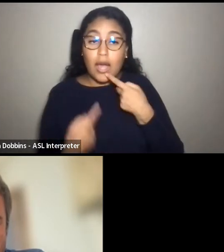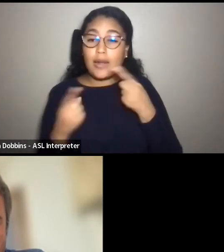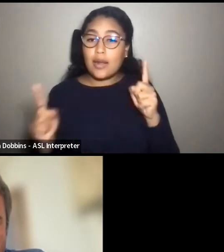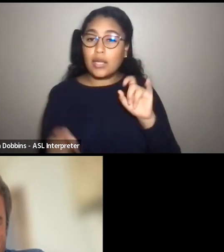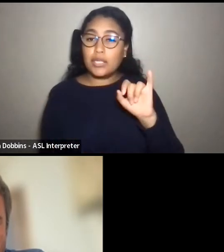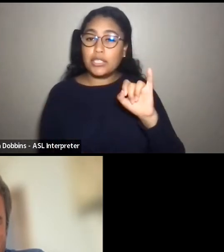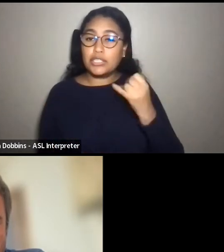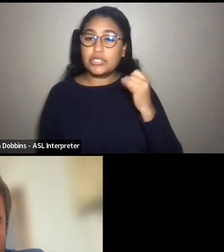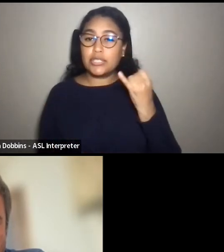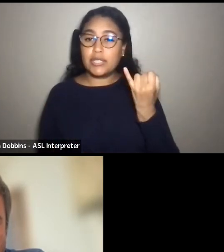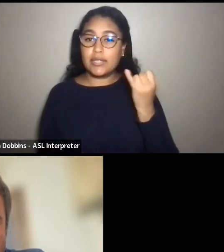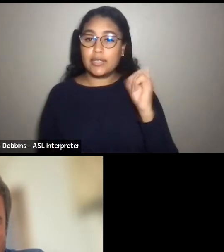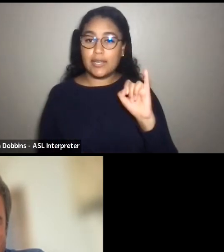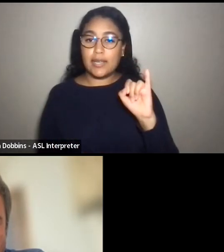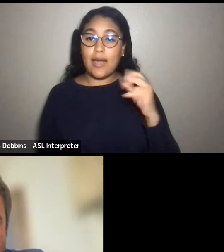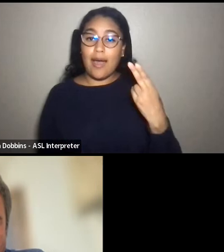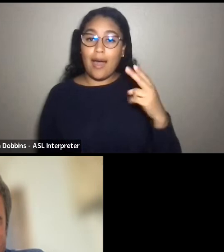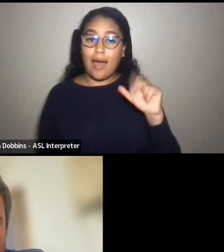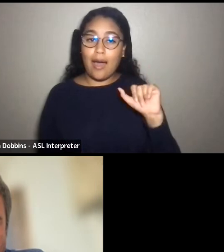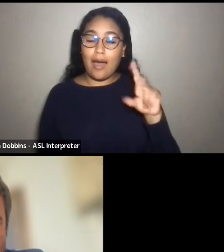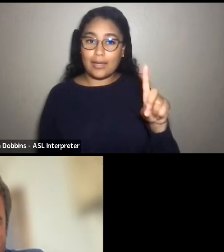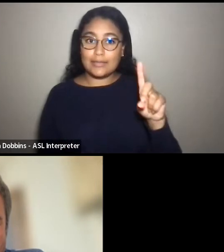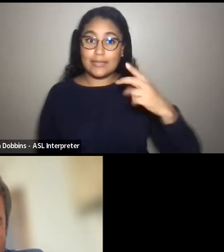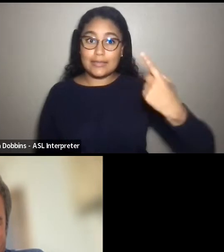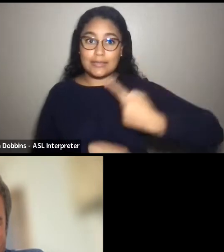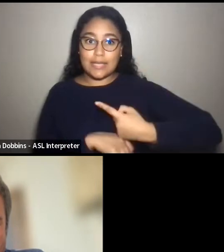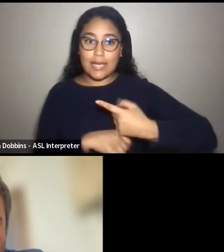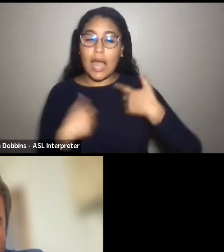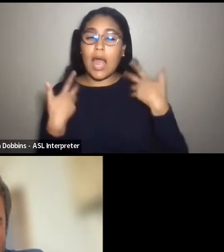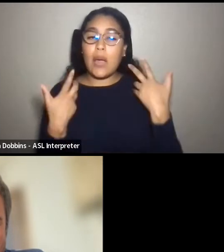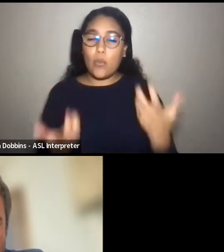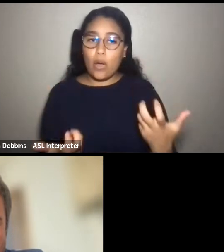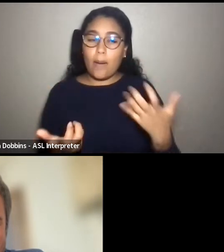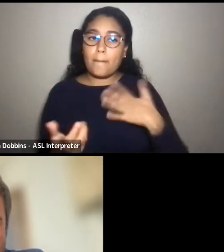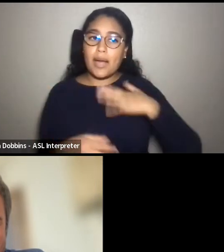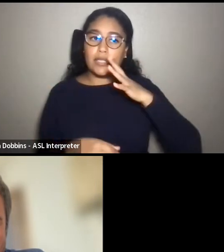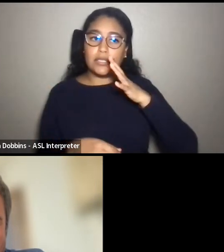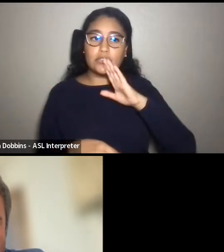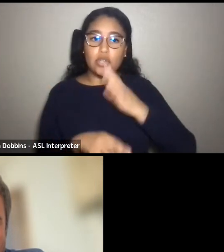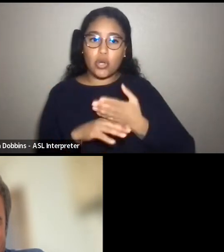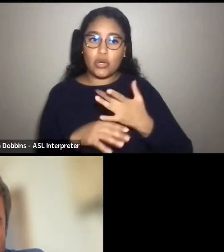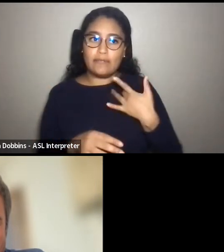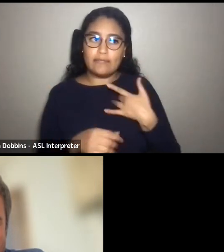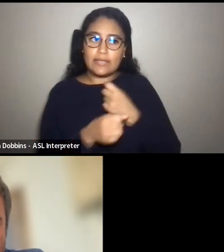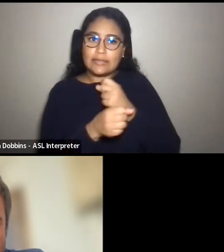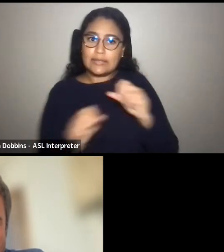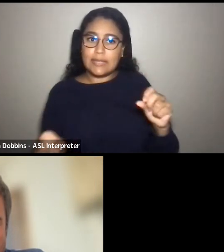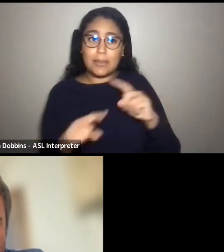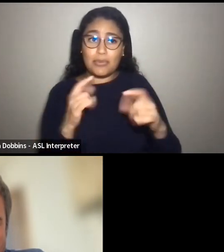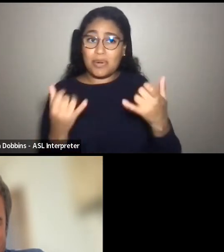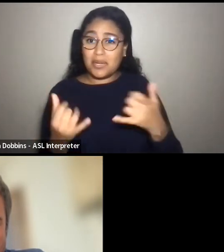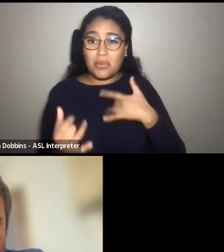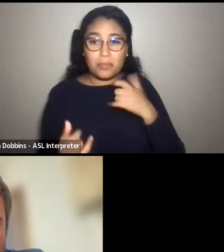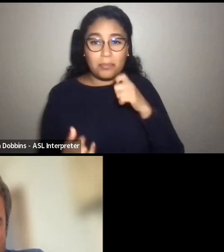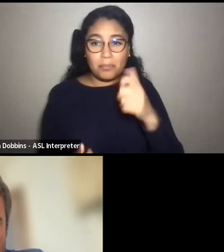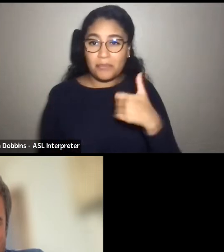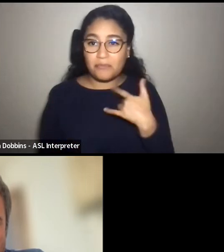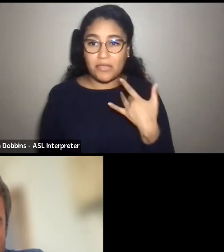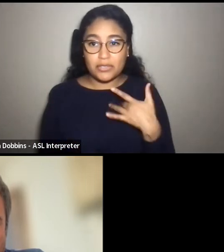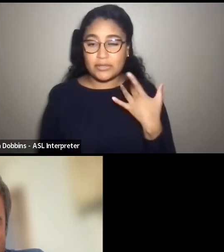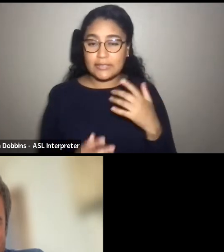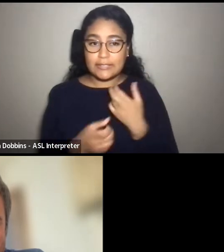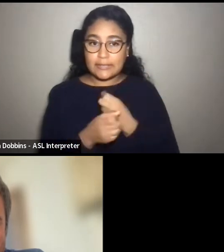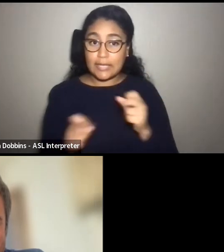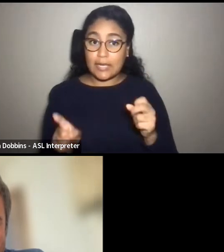Jihad Day, I want to feel safe. I want to feel my daughter is able to go to school safely. And I don't feel that right now, not due to